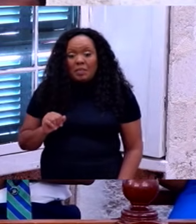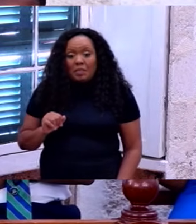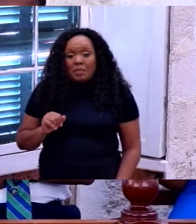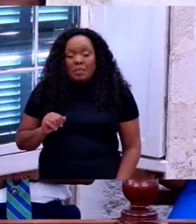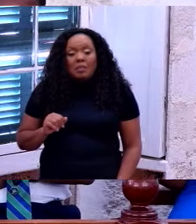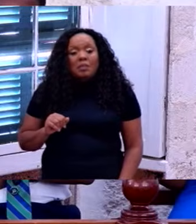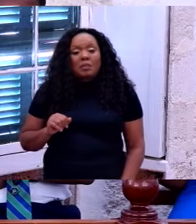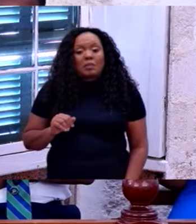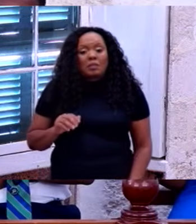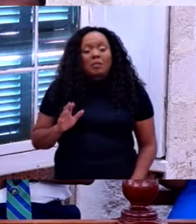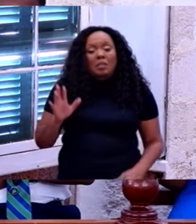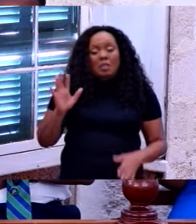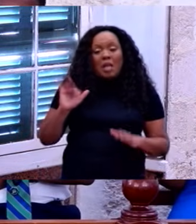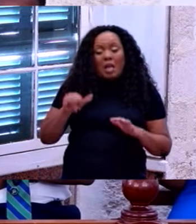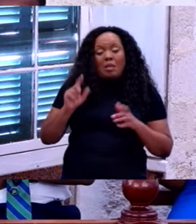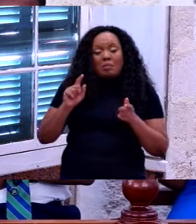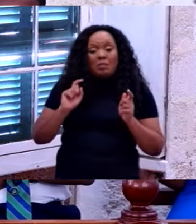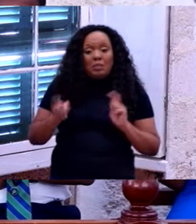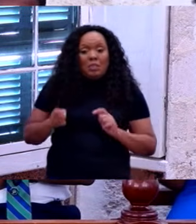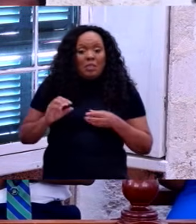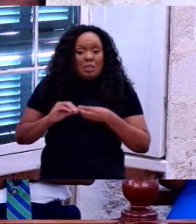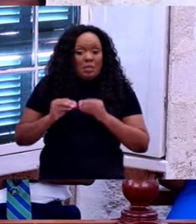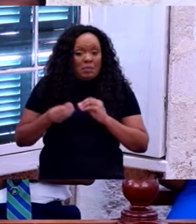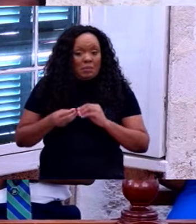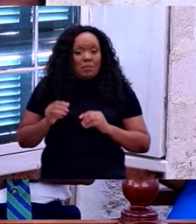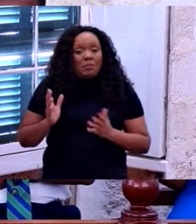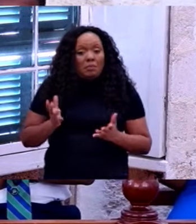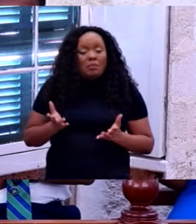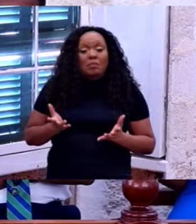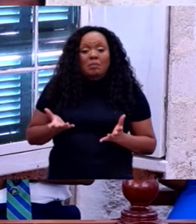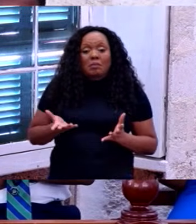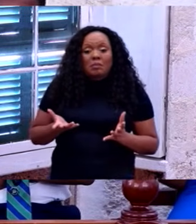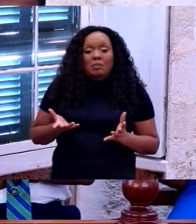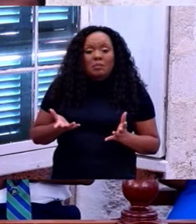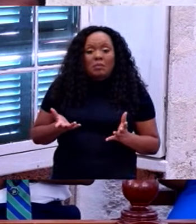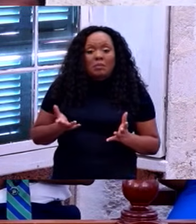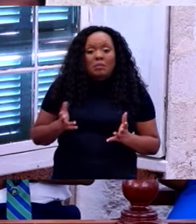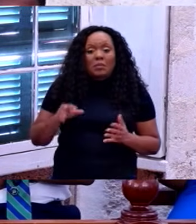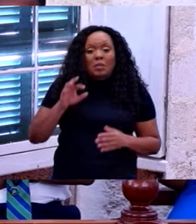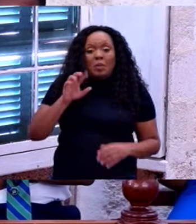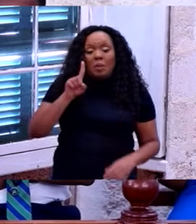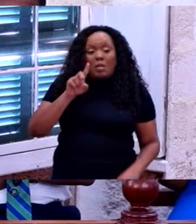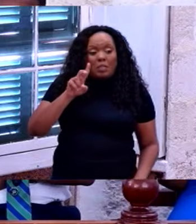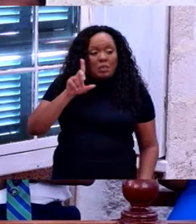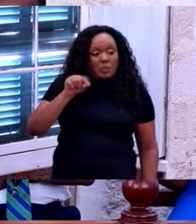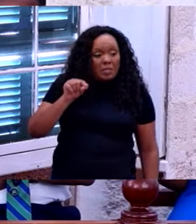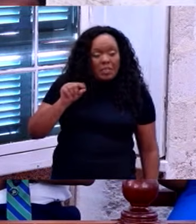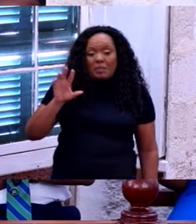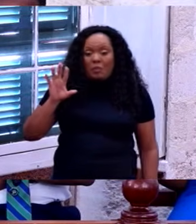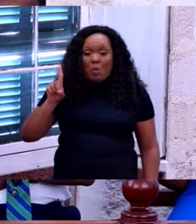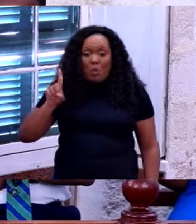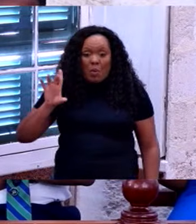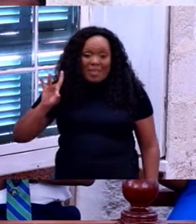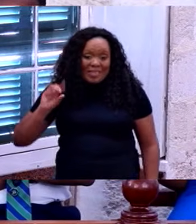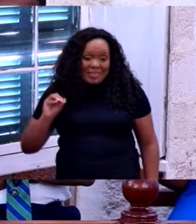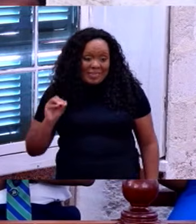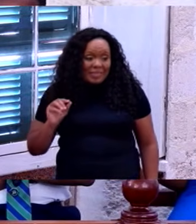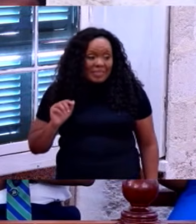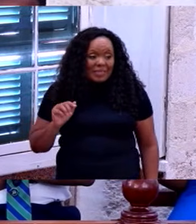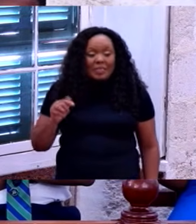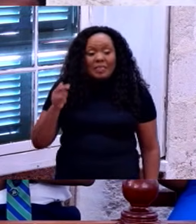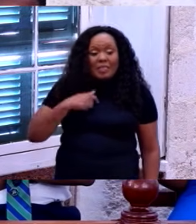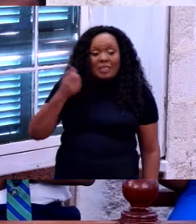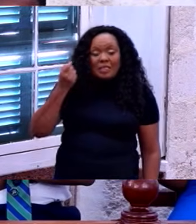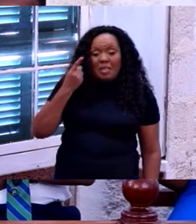115/85, which is a pretty decent blood pressure reading, to 120/80, I understand that this is